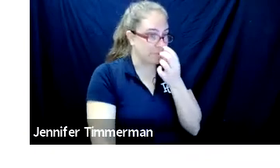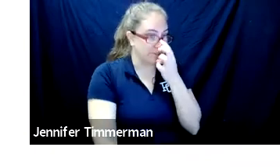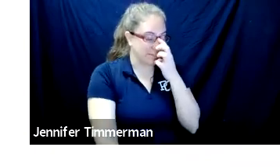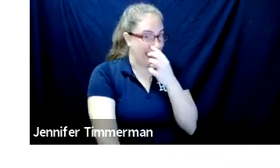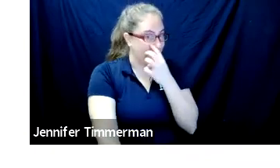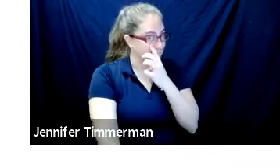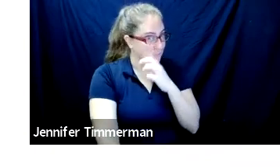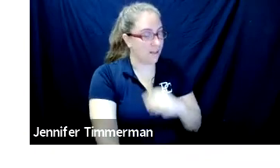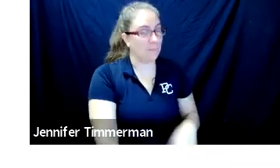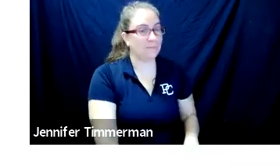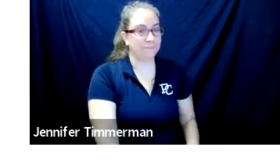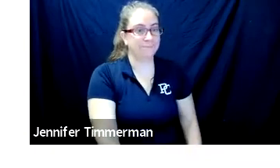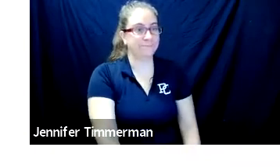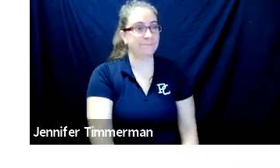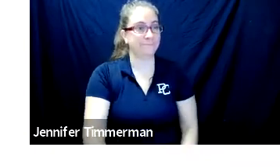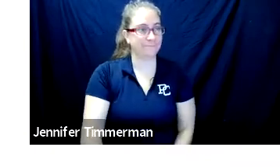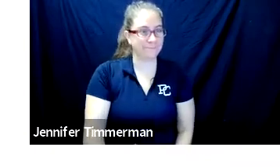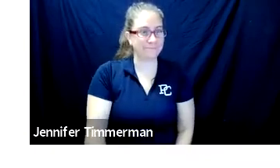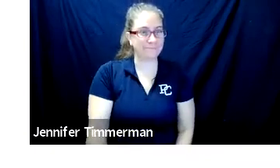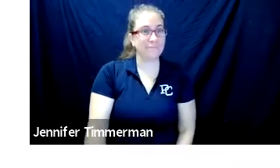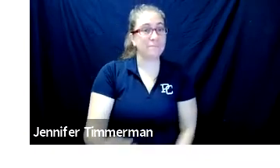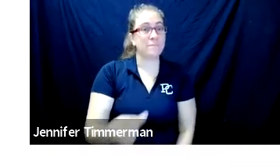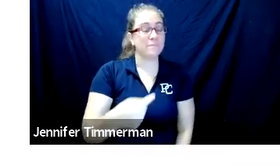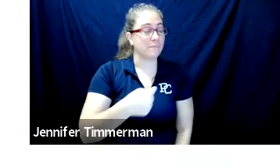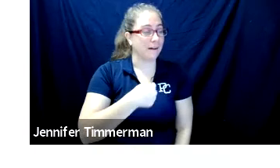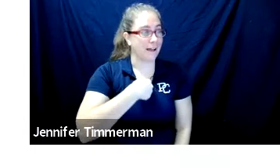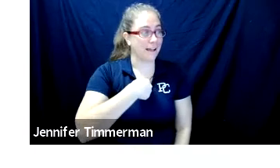Here's some words to ask for help.